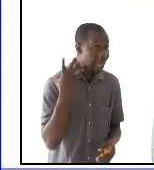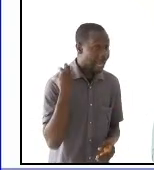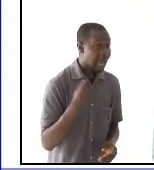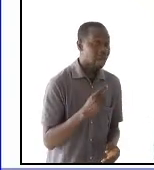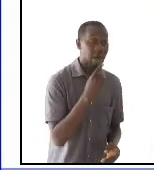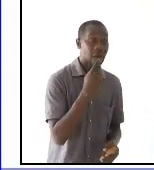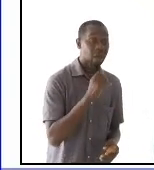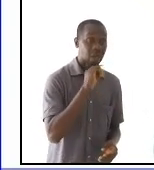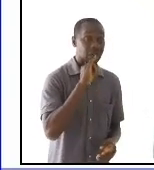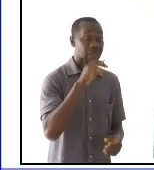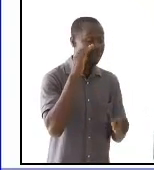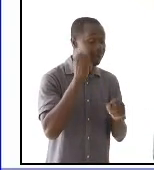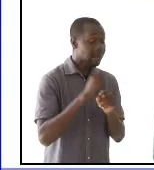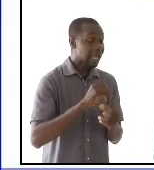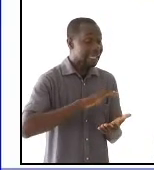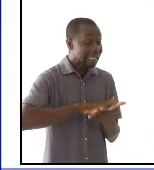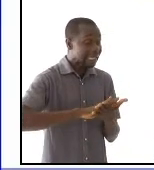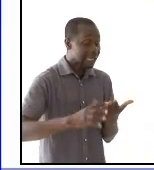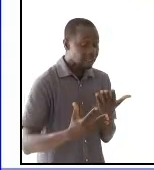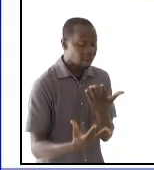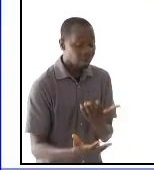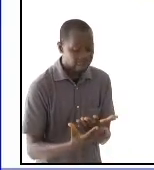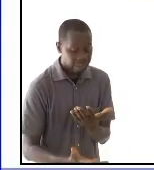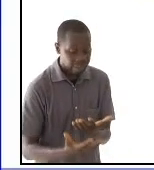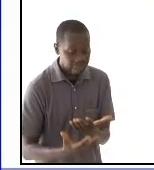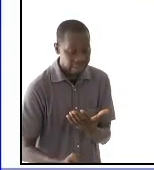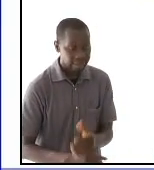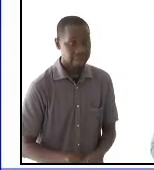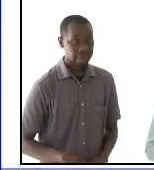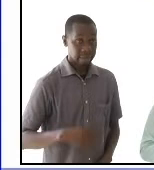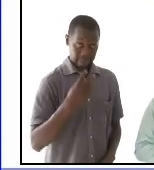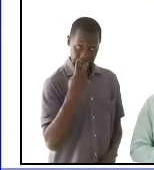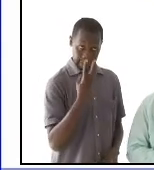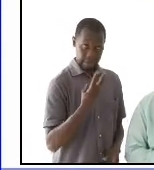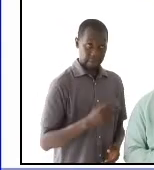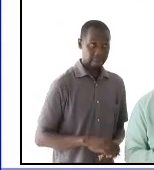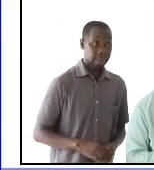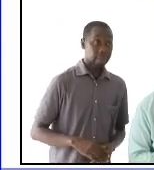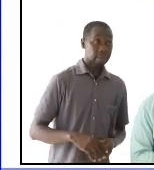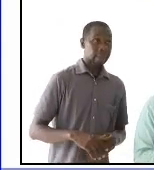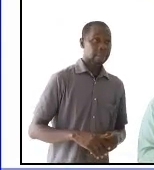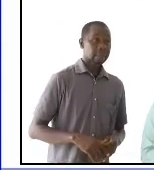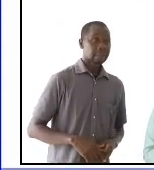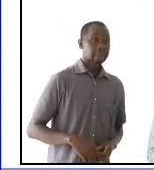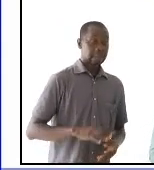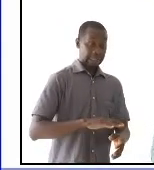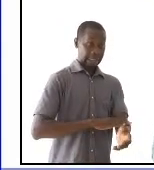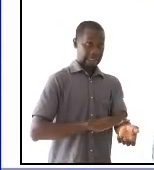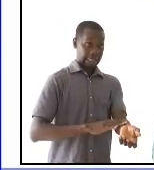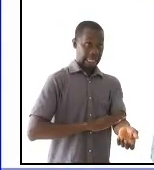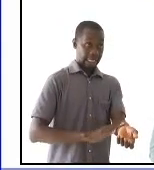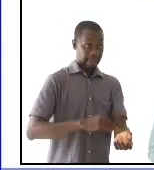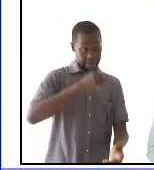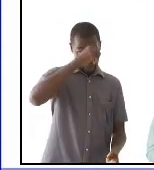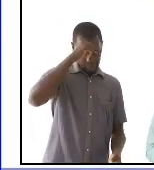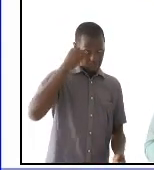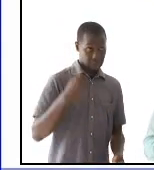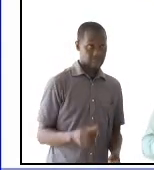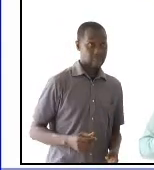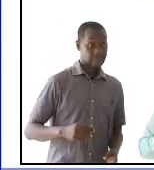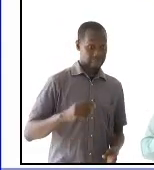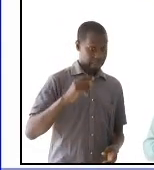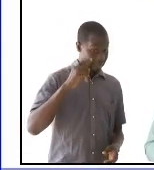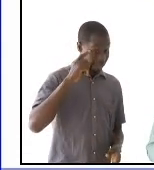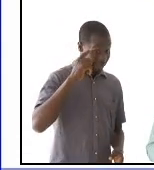blood is made clean or filtered. Skin, among its functions, include sensation,